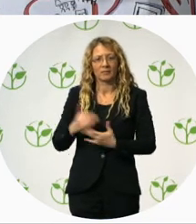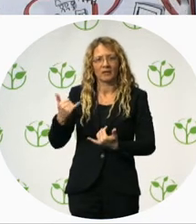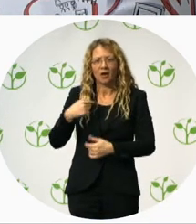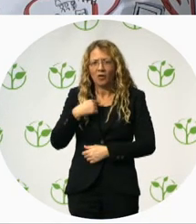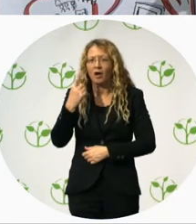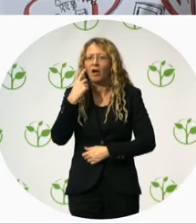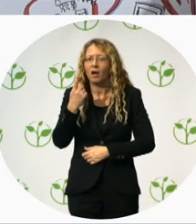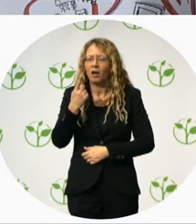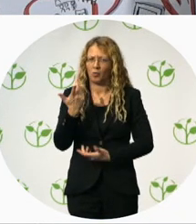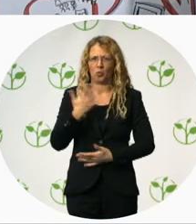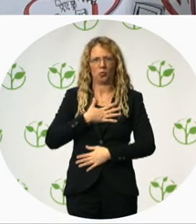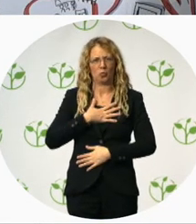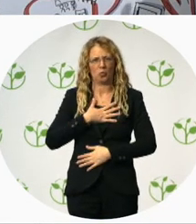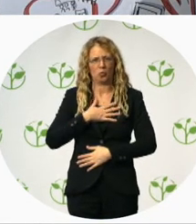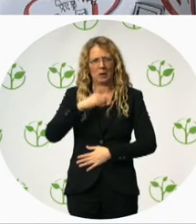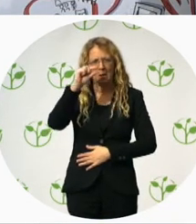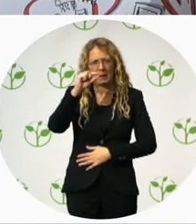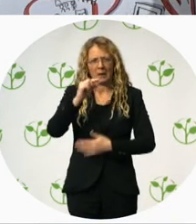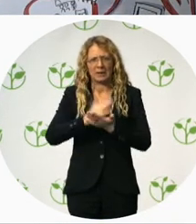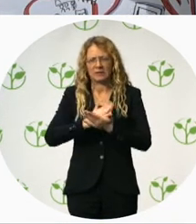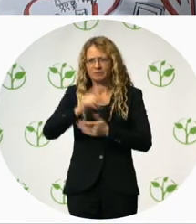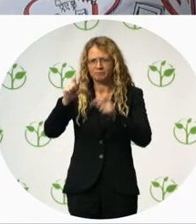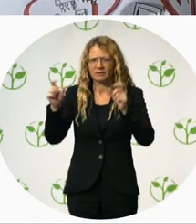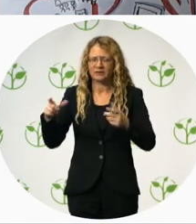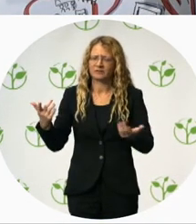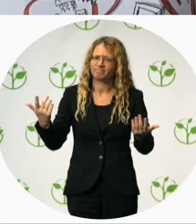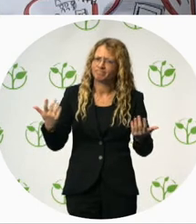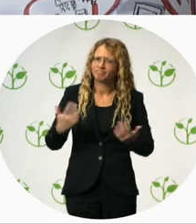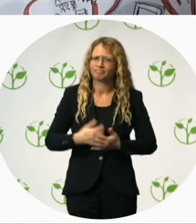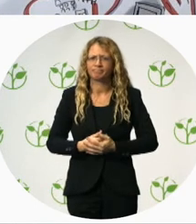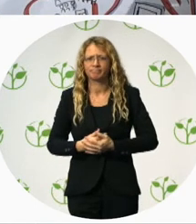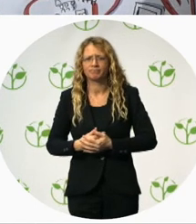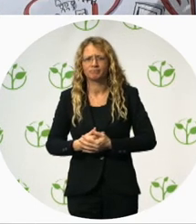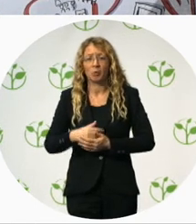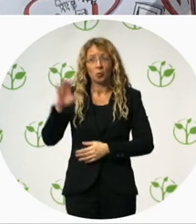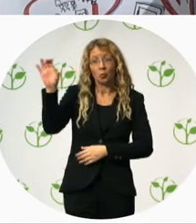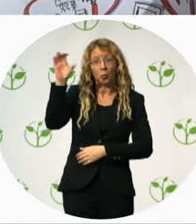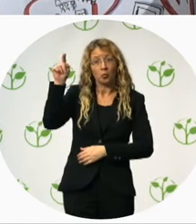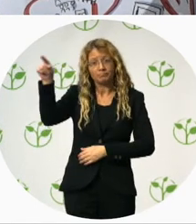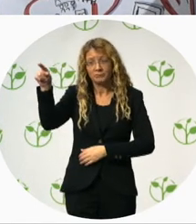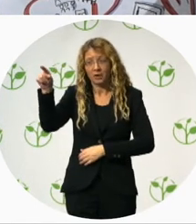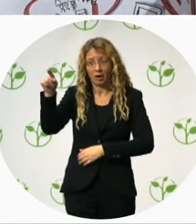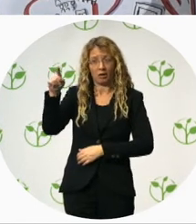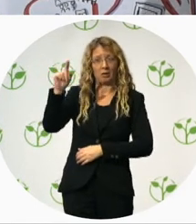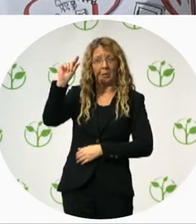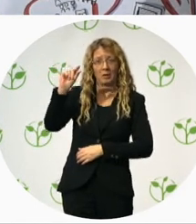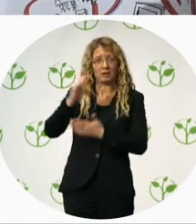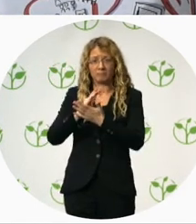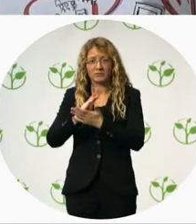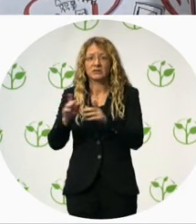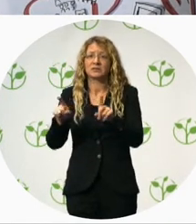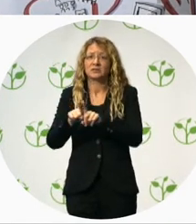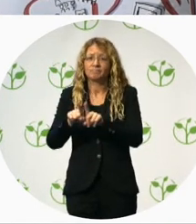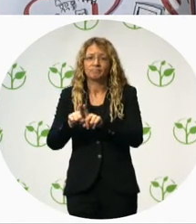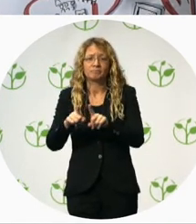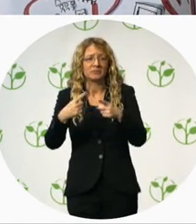language, and also a very low number who also speak English and have English sign language. So there is